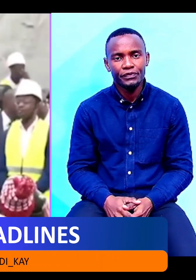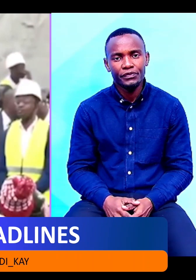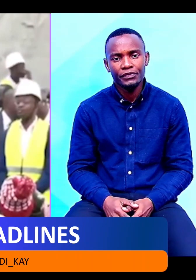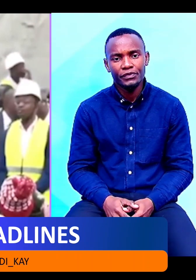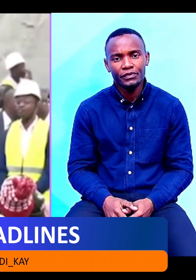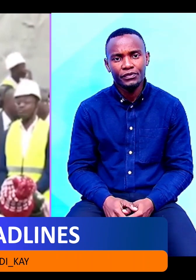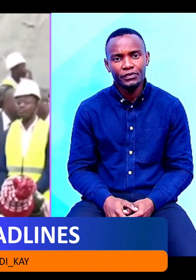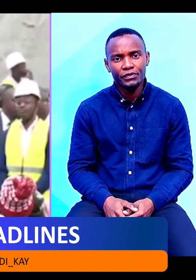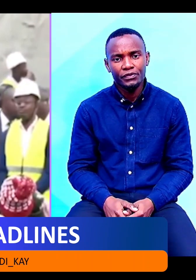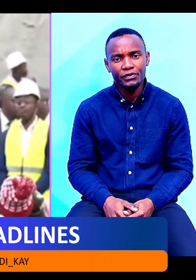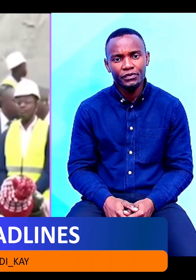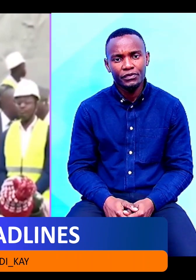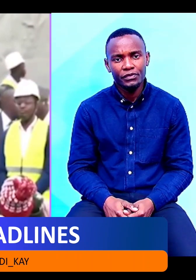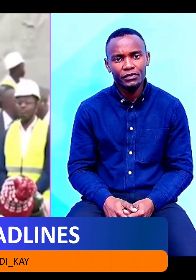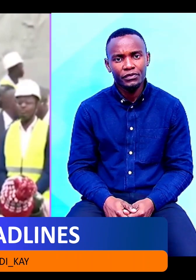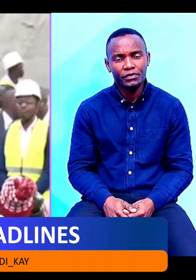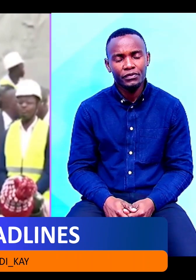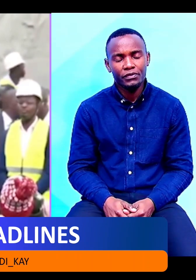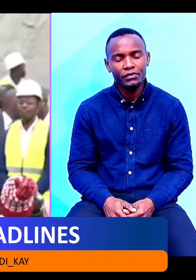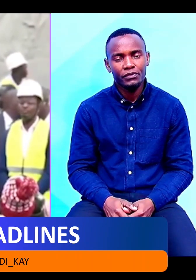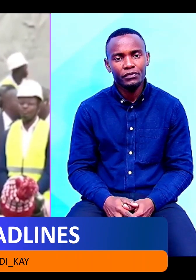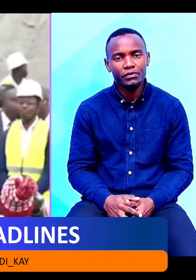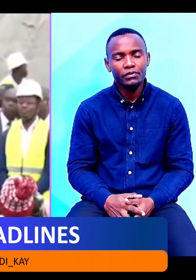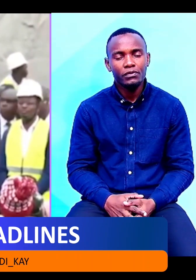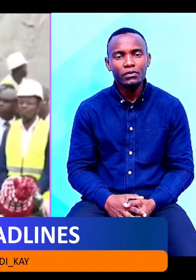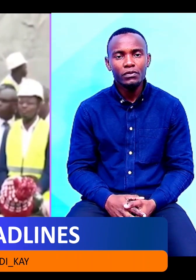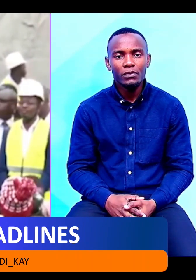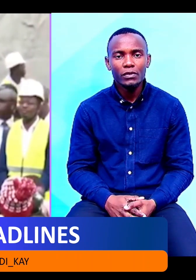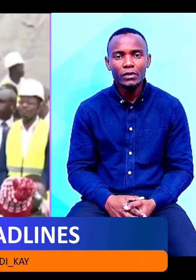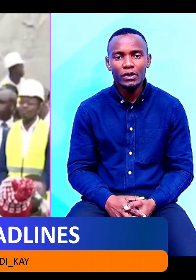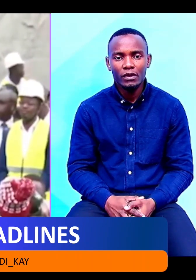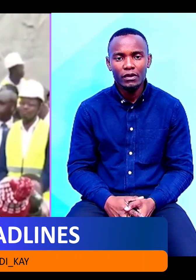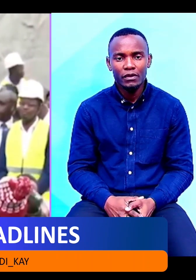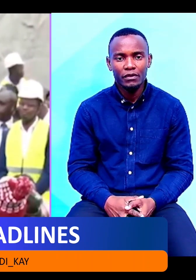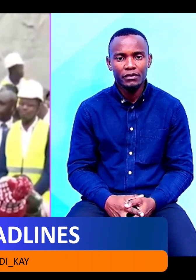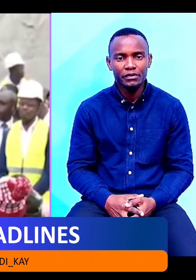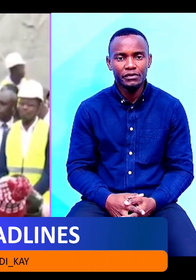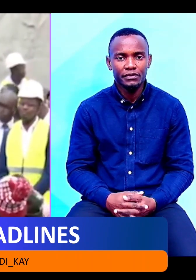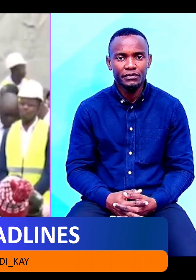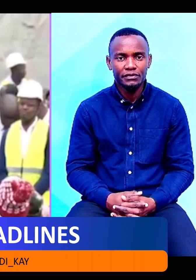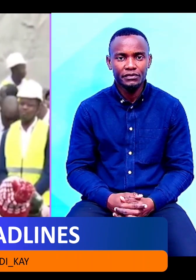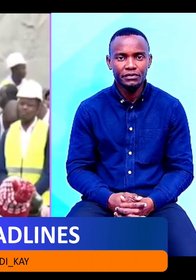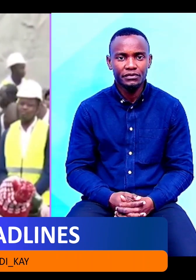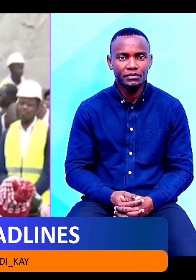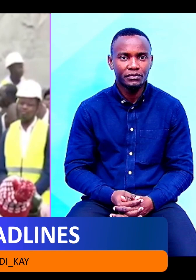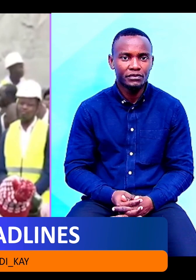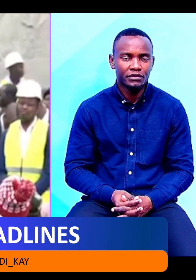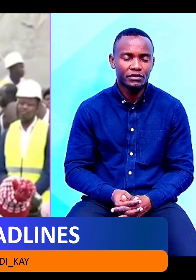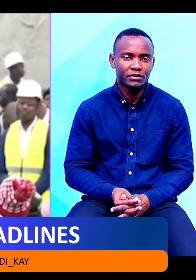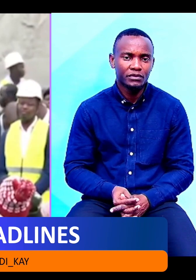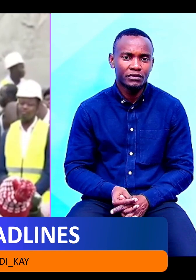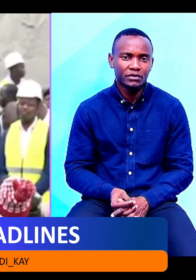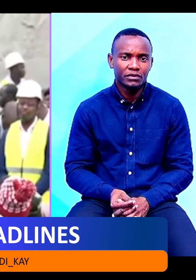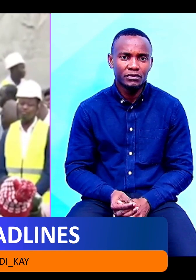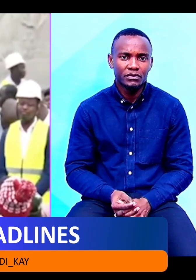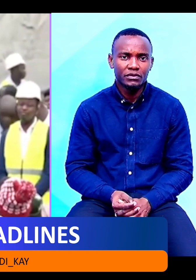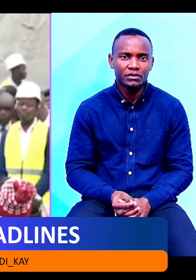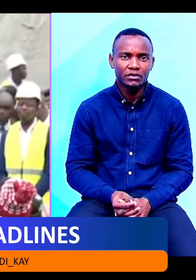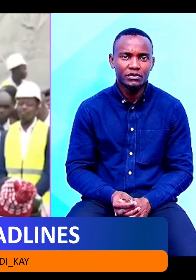Kwanza niliona ati wanasema ati sasa hawatangojea 2027 ati tupige